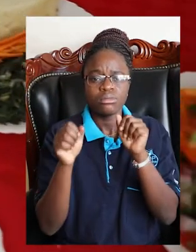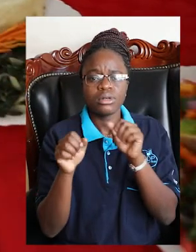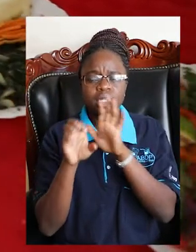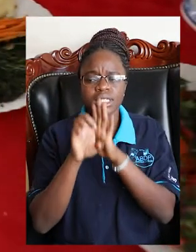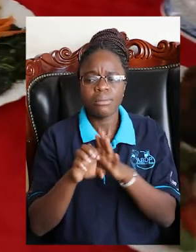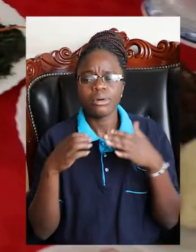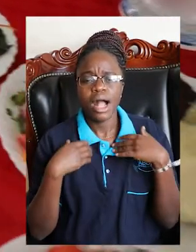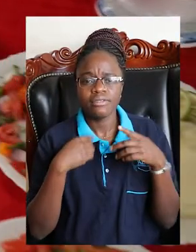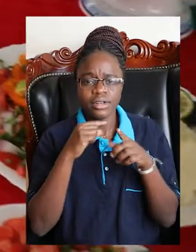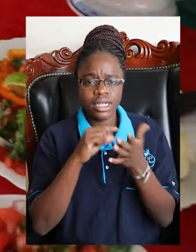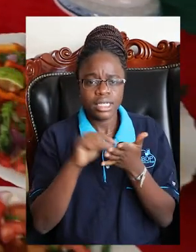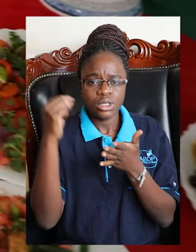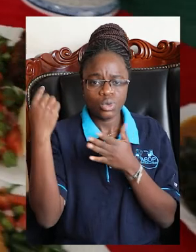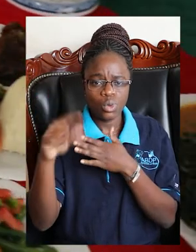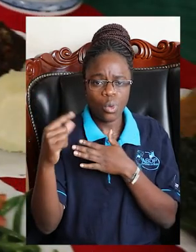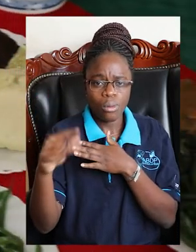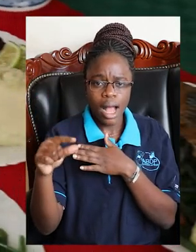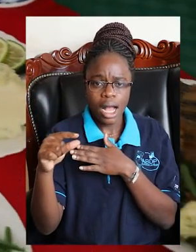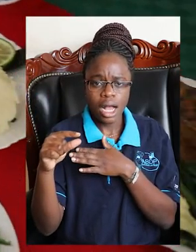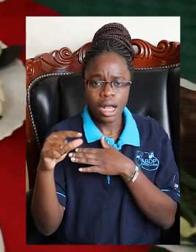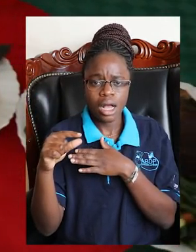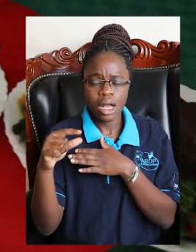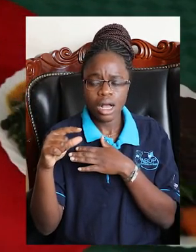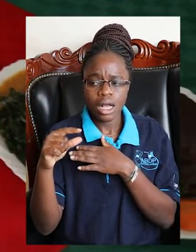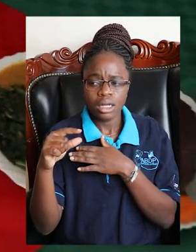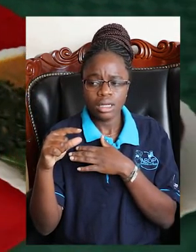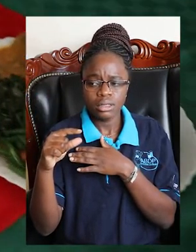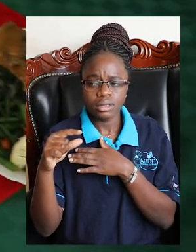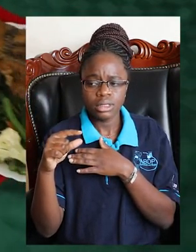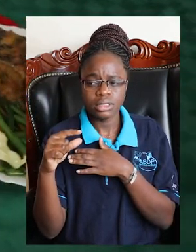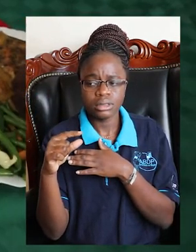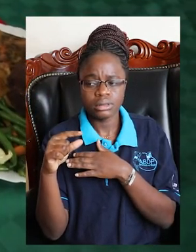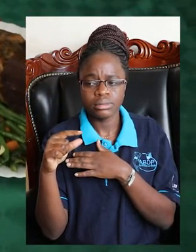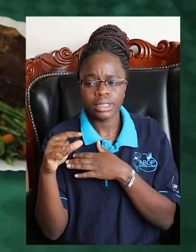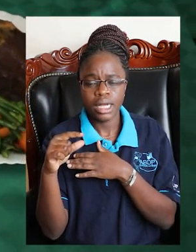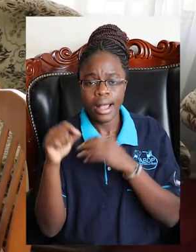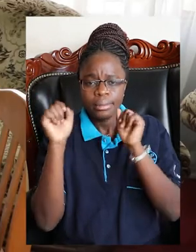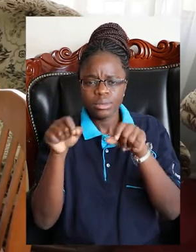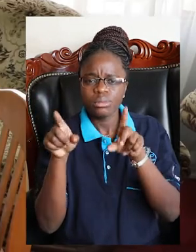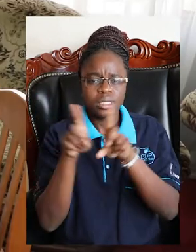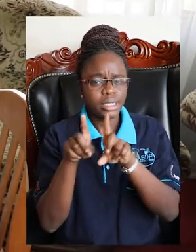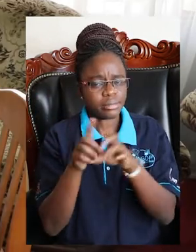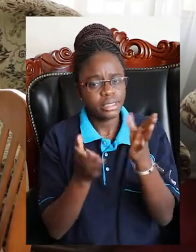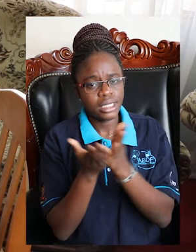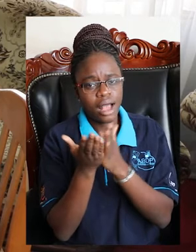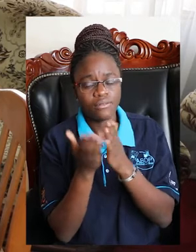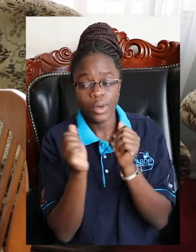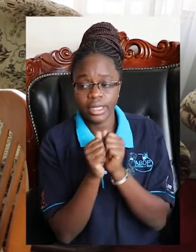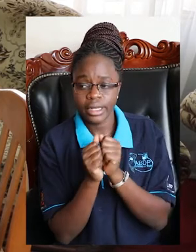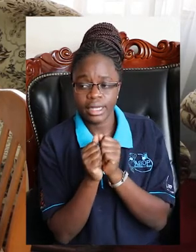place, we served it with skuma, but you can serve it with another vegetable that you like to eat. And then you can also serve it